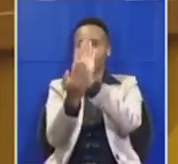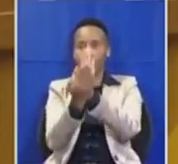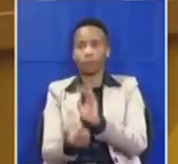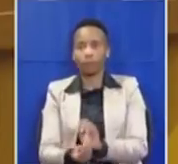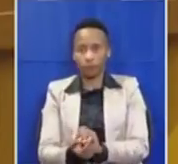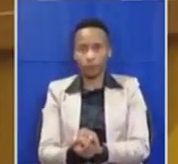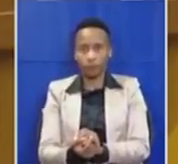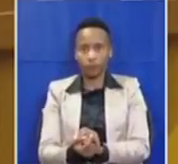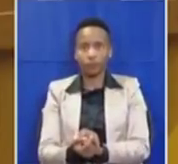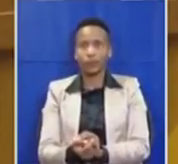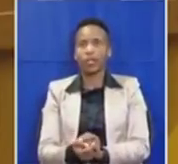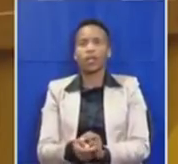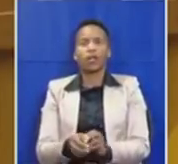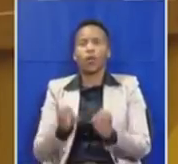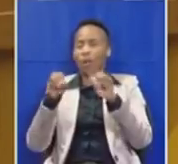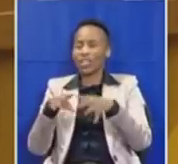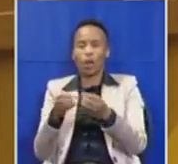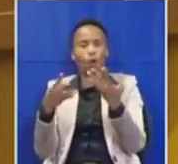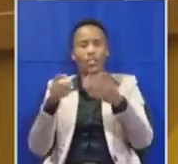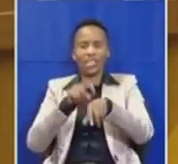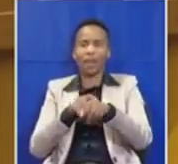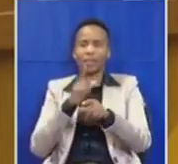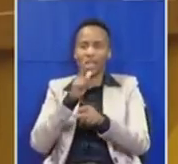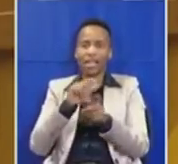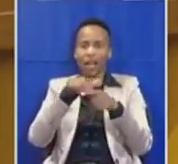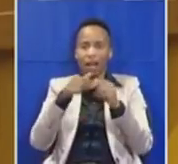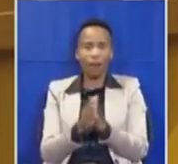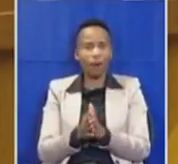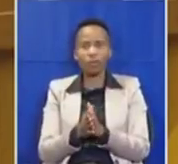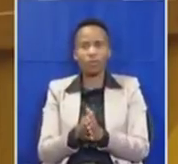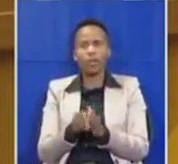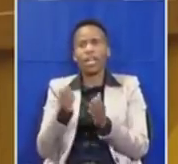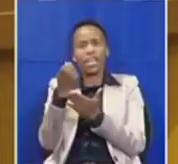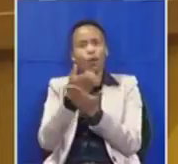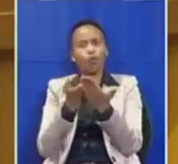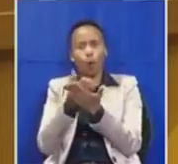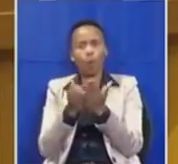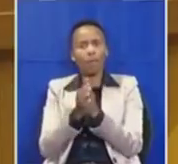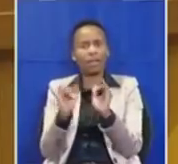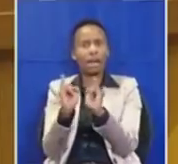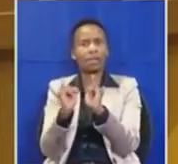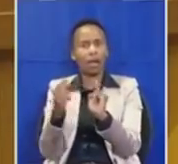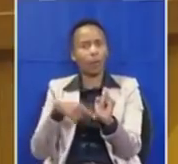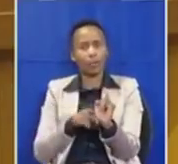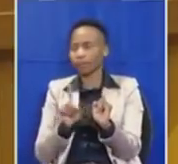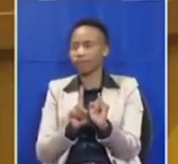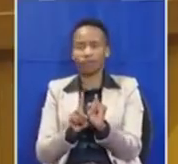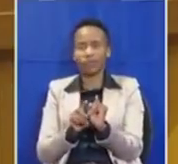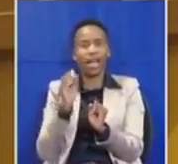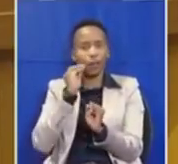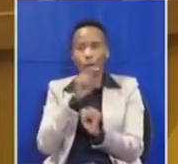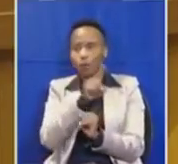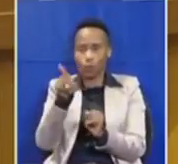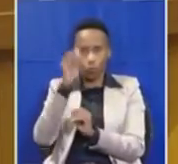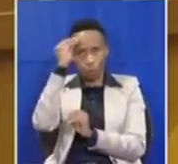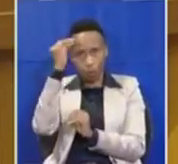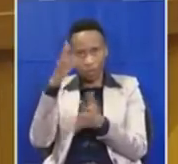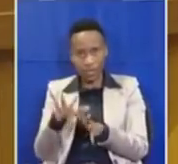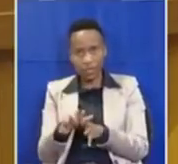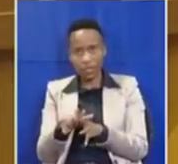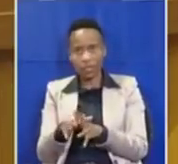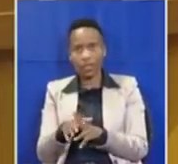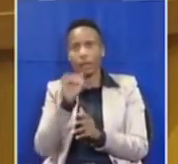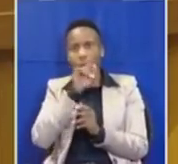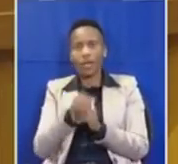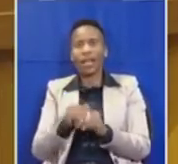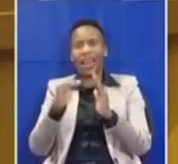not going to spend too much time telling you about the extent of our economic crisis. I think we all know it. It's the fact that less than 10